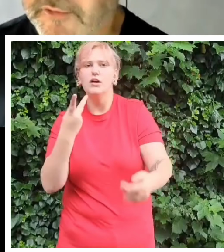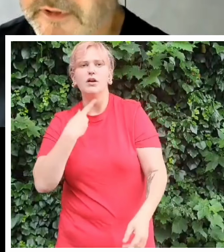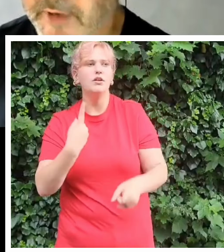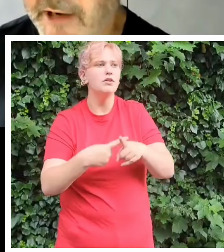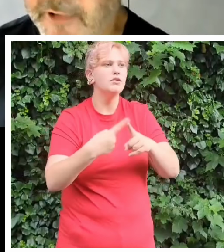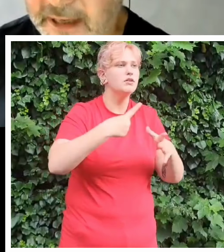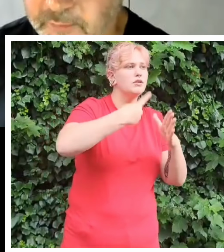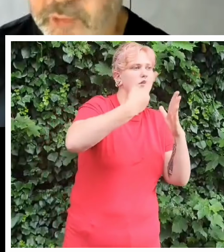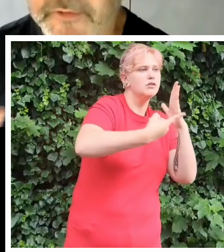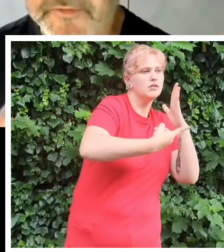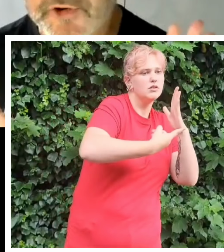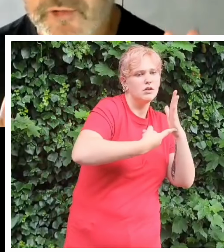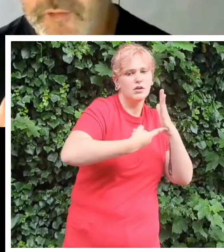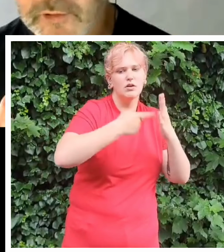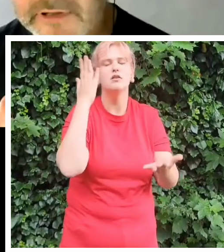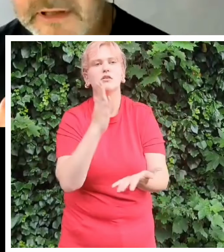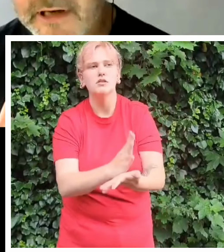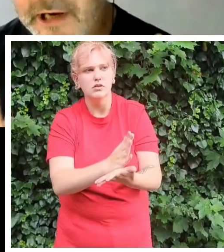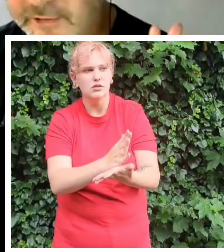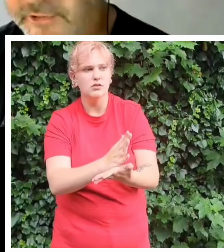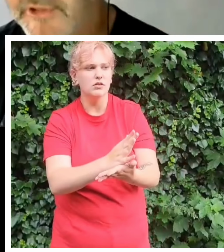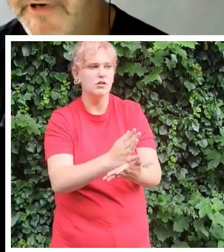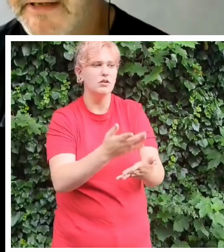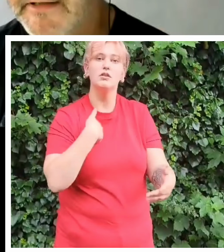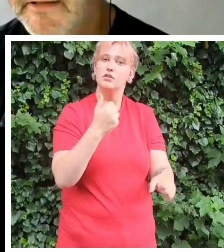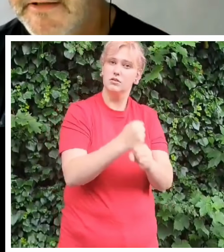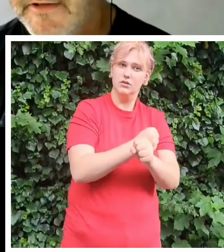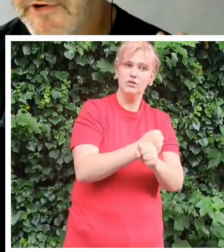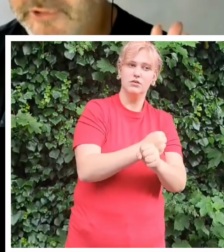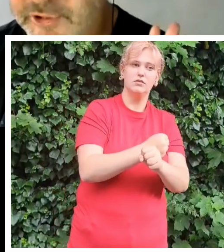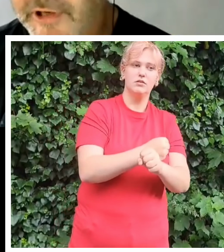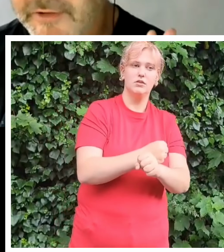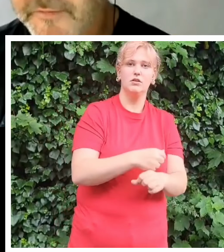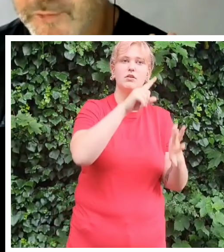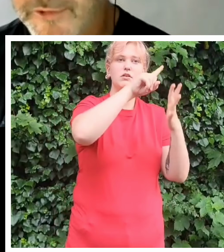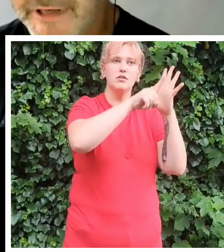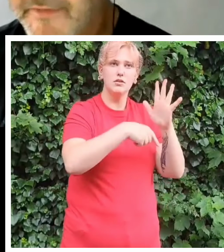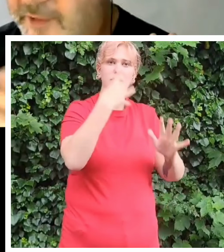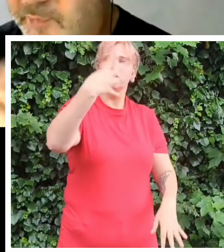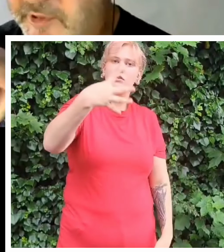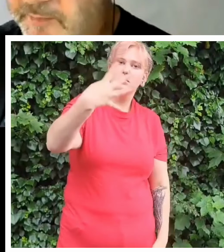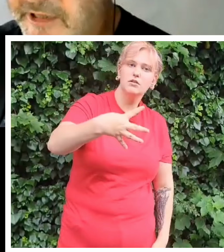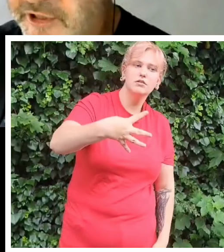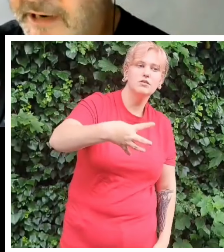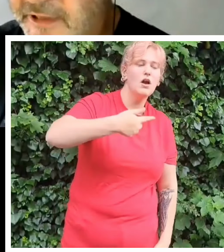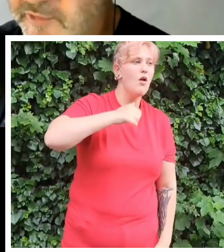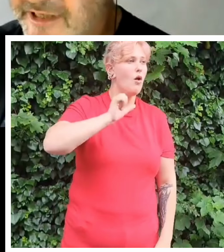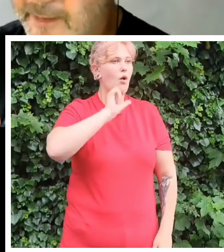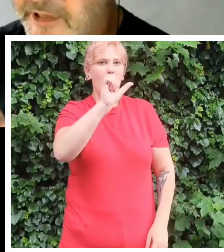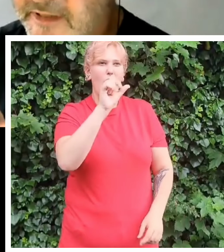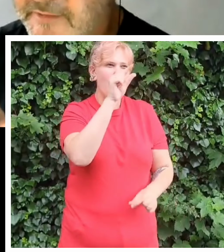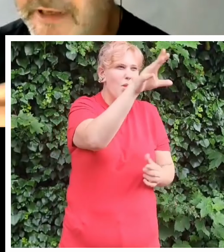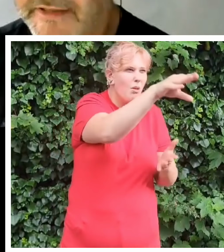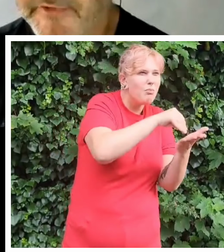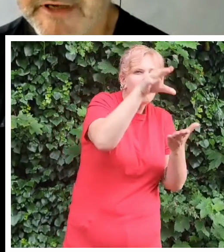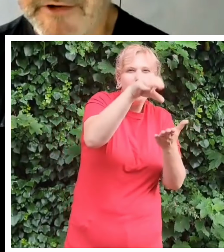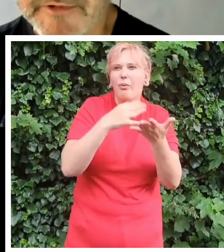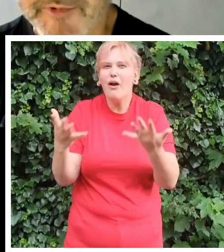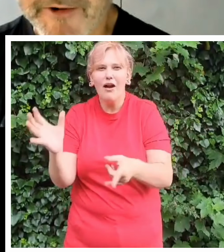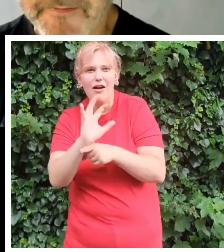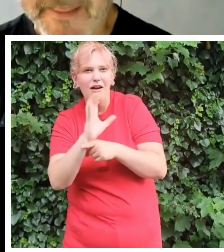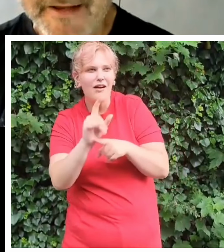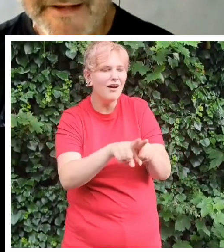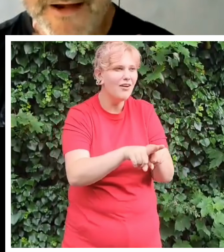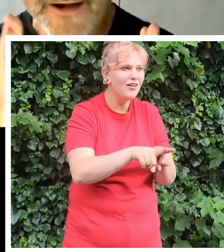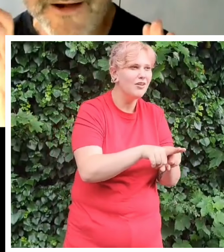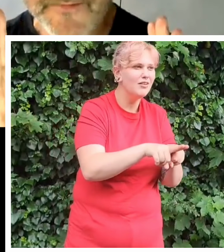we've talked about and more. And of course, I can do it on July the 14th. And I'll probably be sharing little snippets of this video as